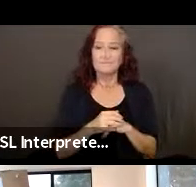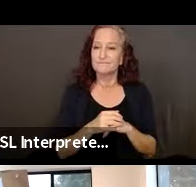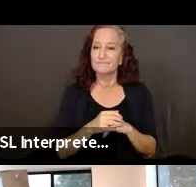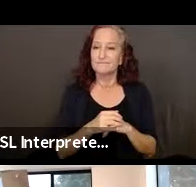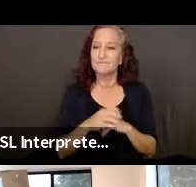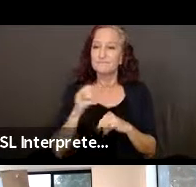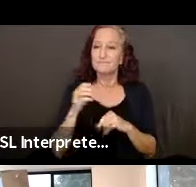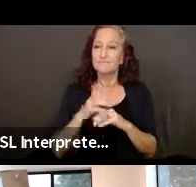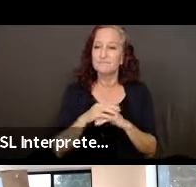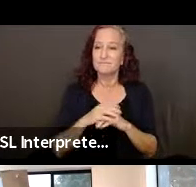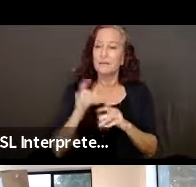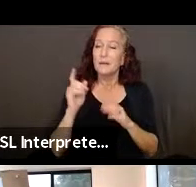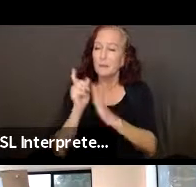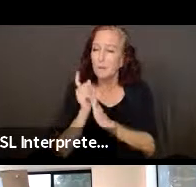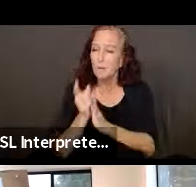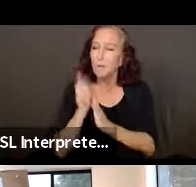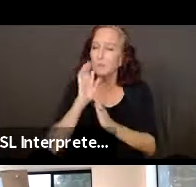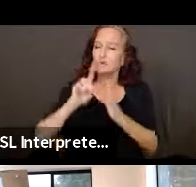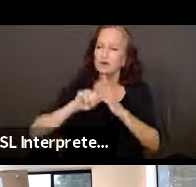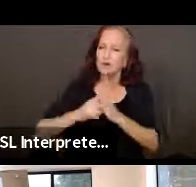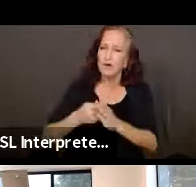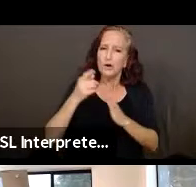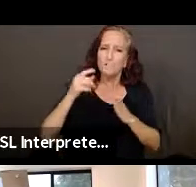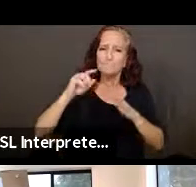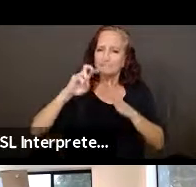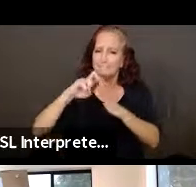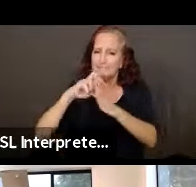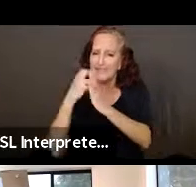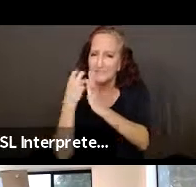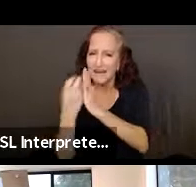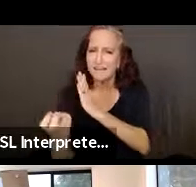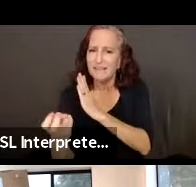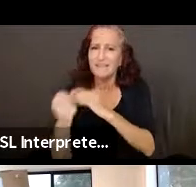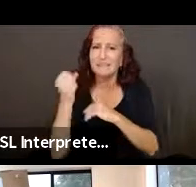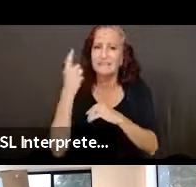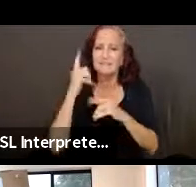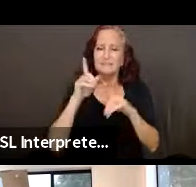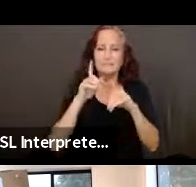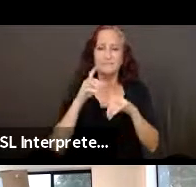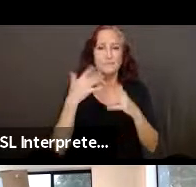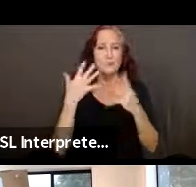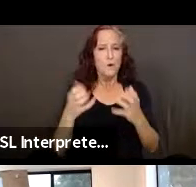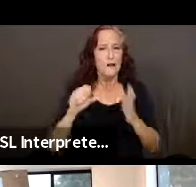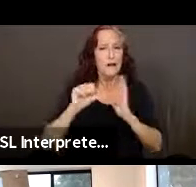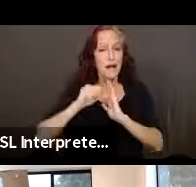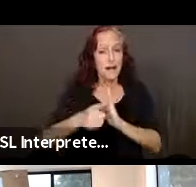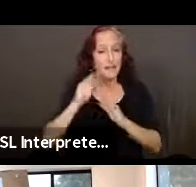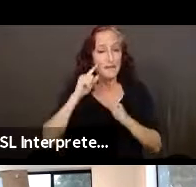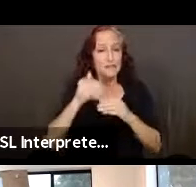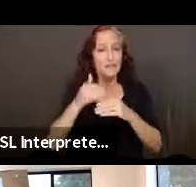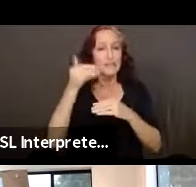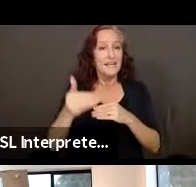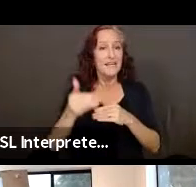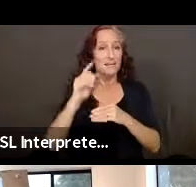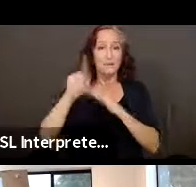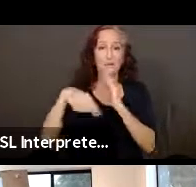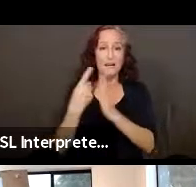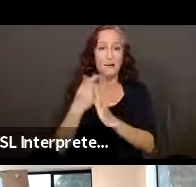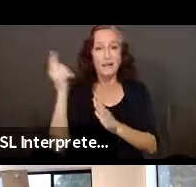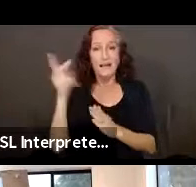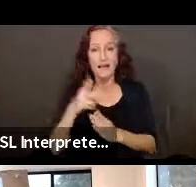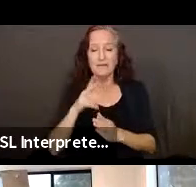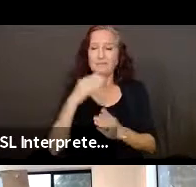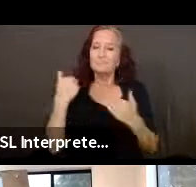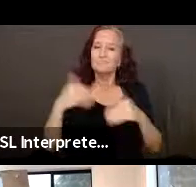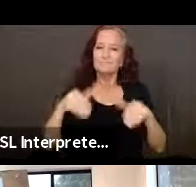moment, we'll start digging in. I just wanted to highlight that For the next 90 minutes, you're in for a real treat.